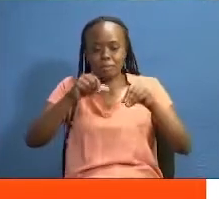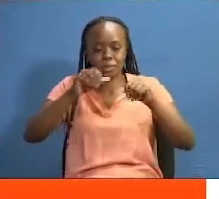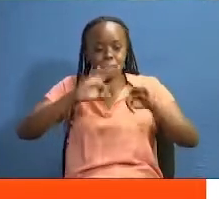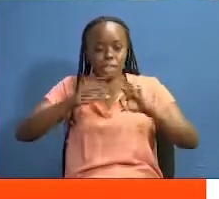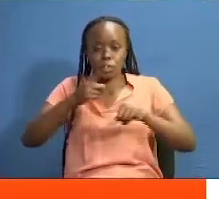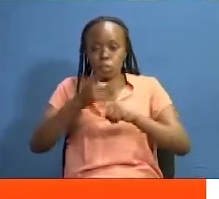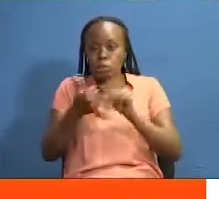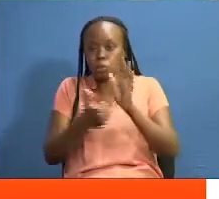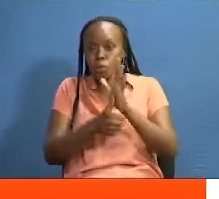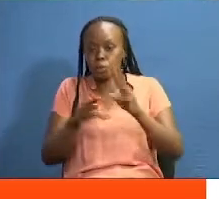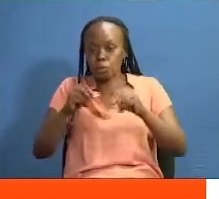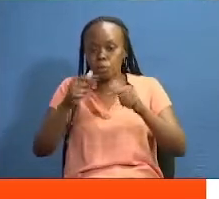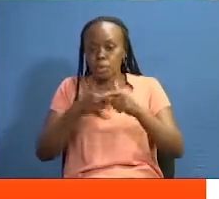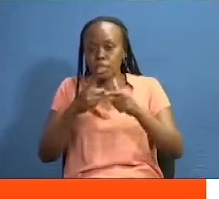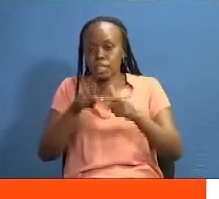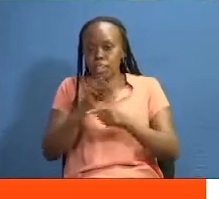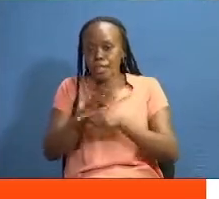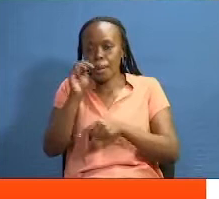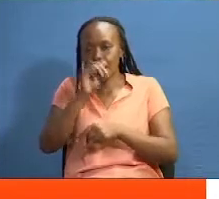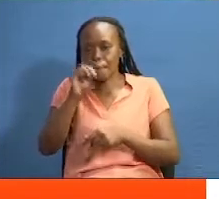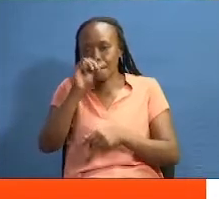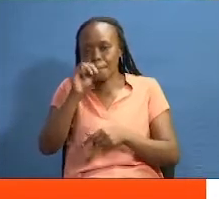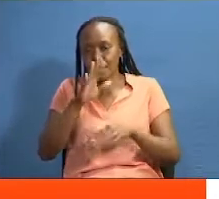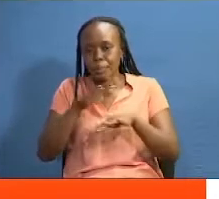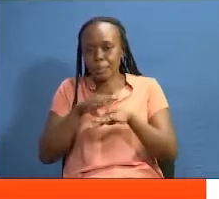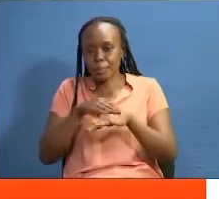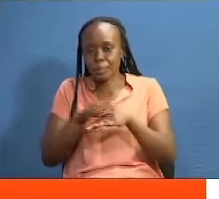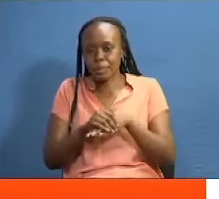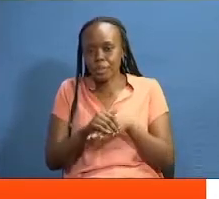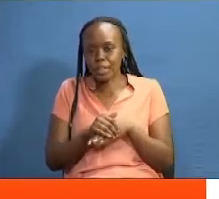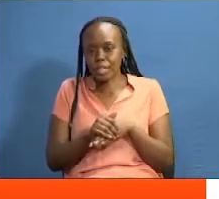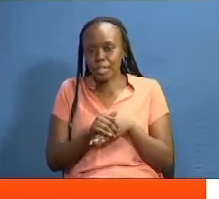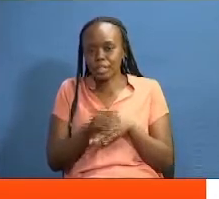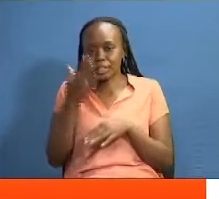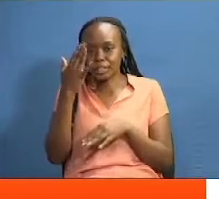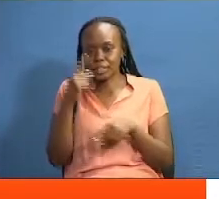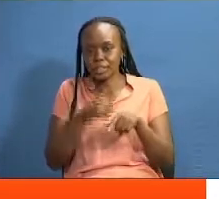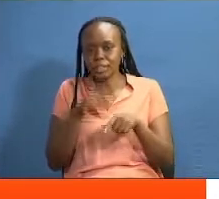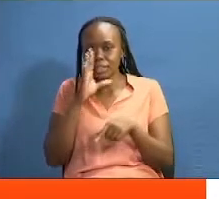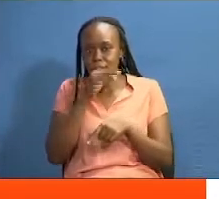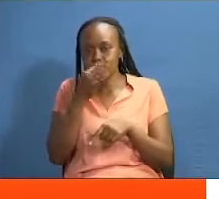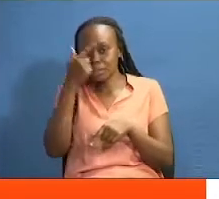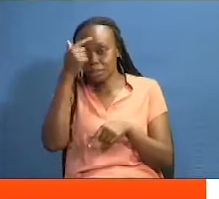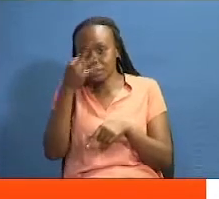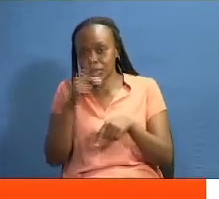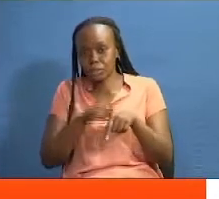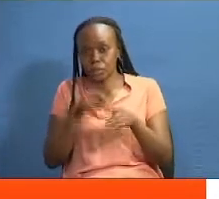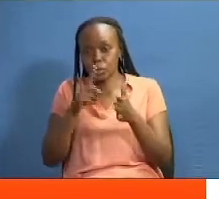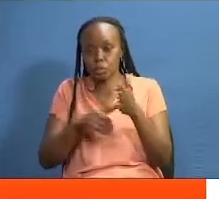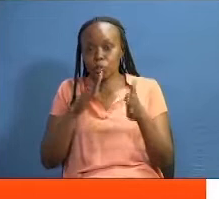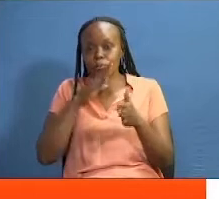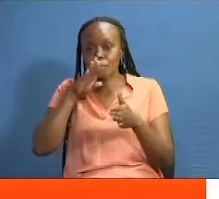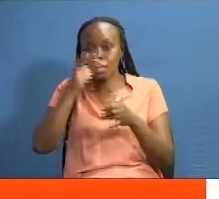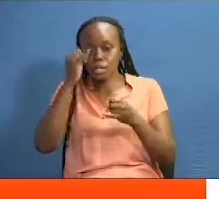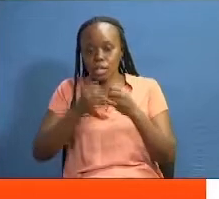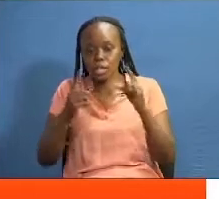you are a problem solver, then you are a millionaire. Great. Now, Austin, probably as we wind up because of time, Yes. what could be your